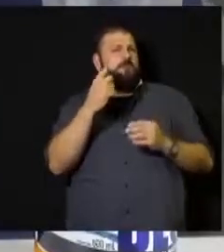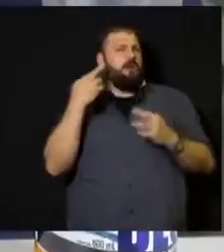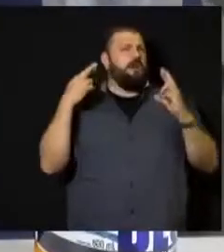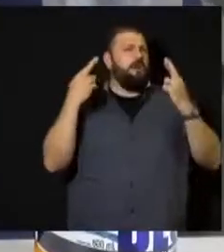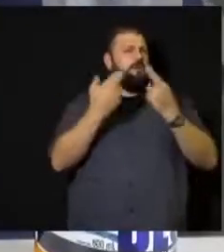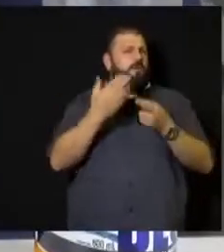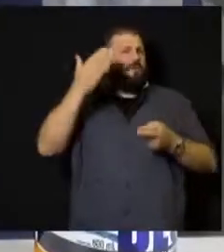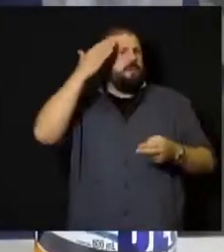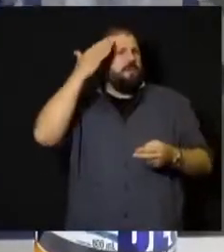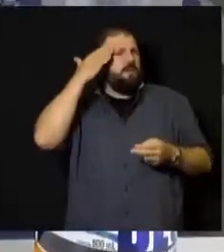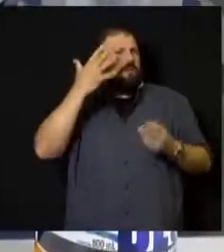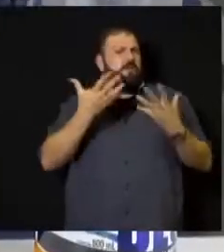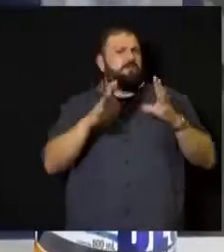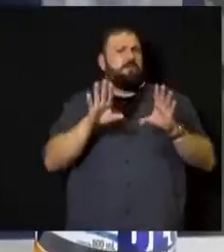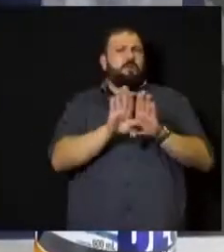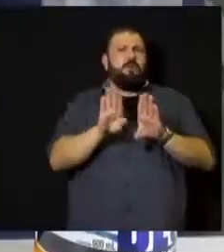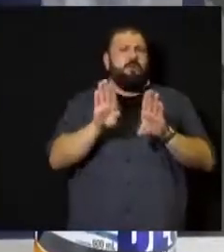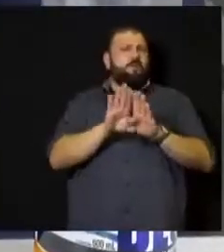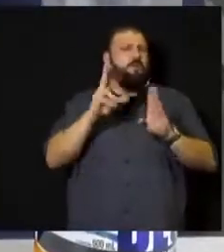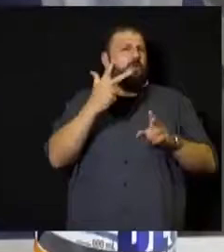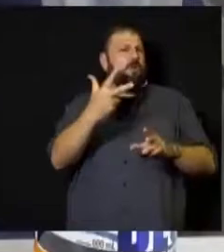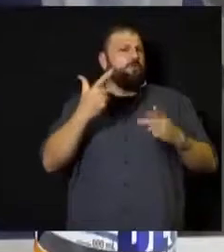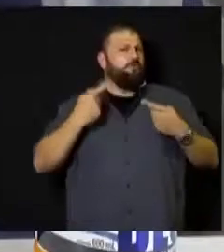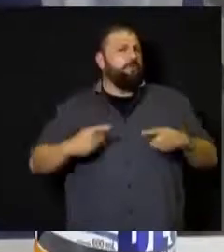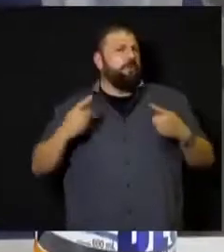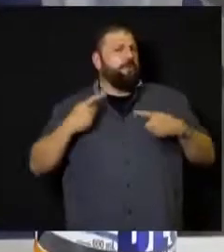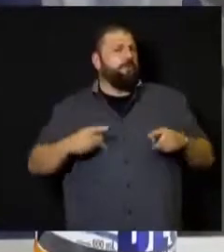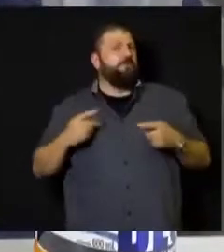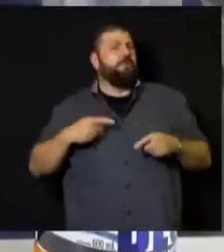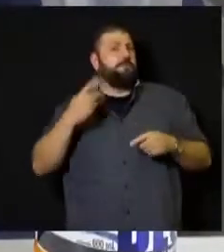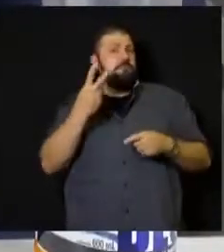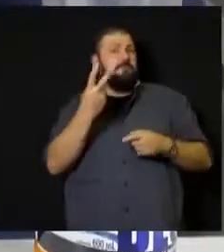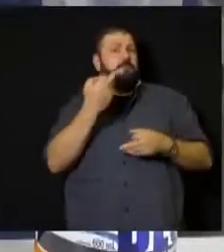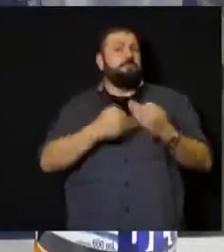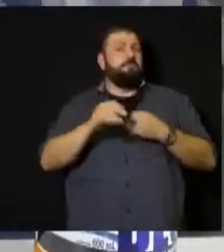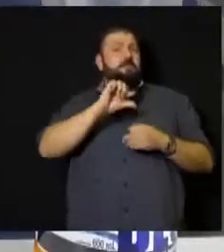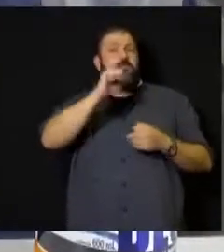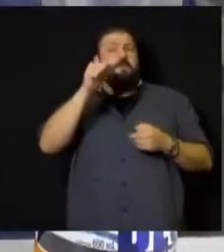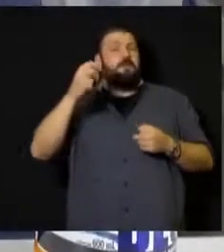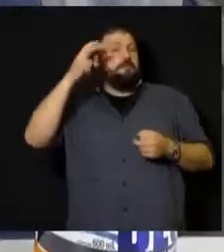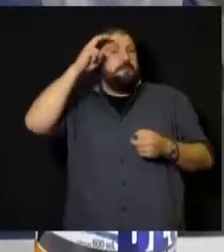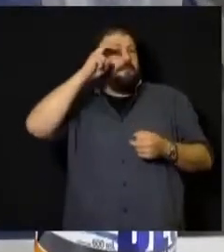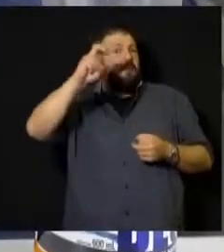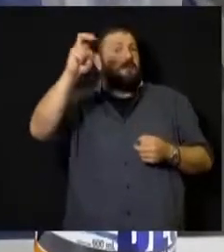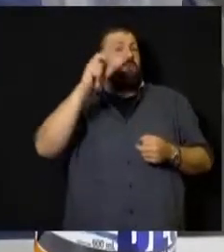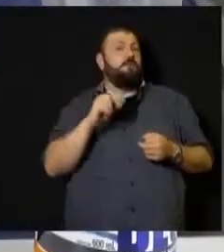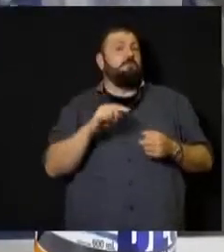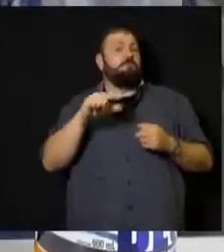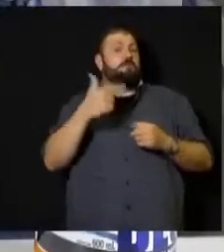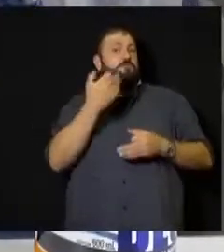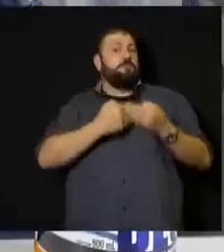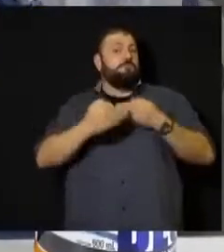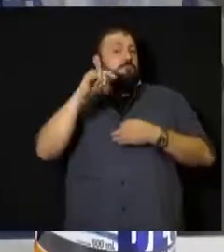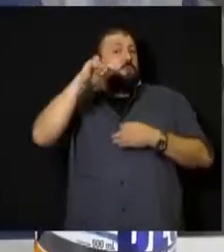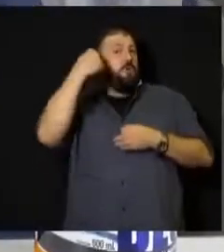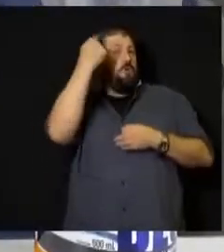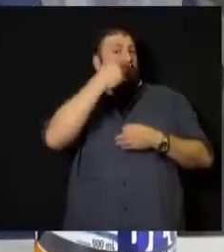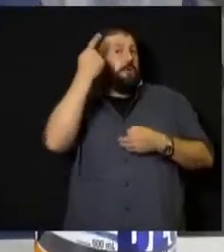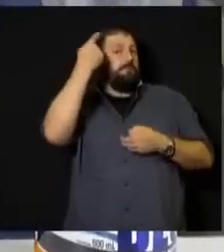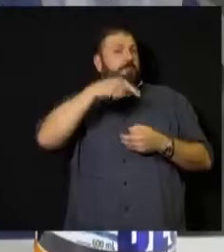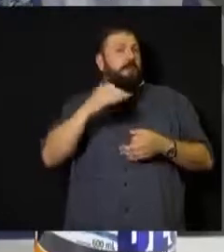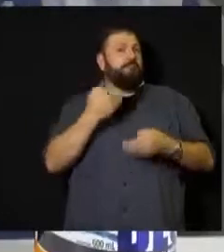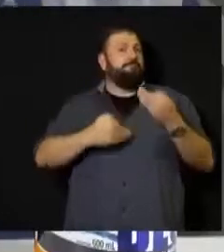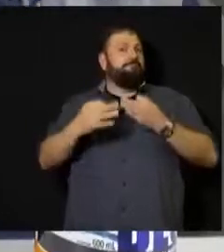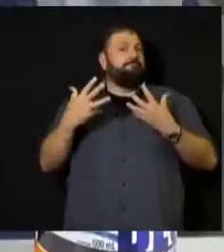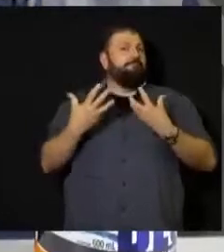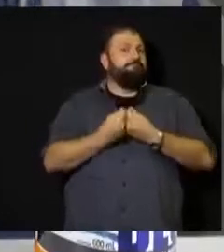for leaders. It's about 8 people were there. Even one of them traveled for 12 hours to be able to be present at the meeting,